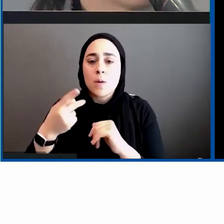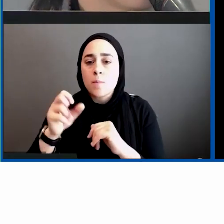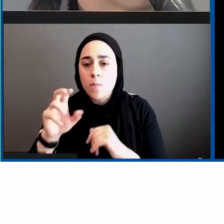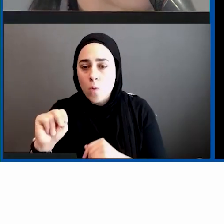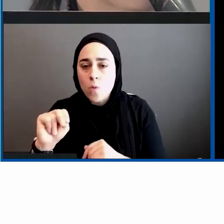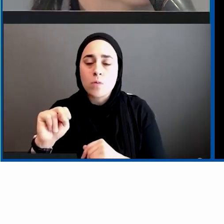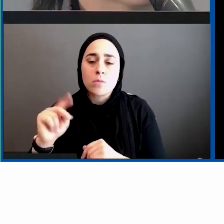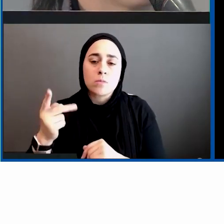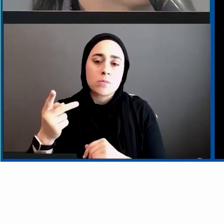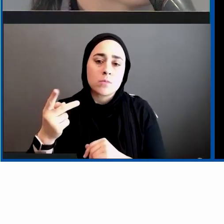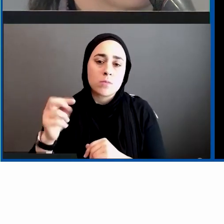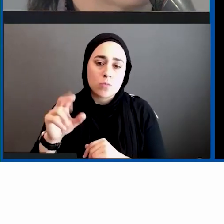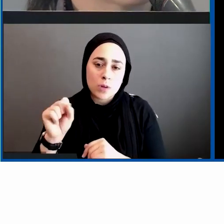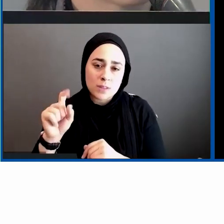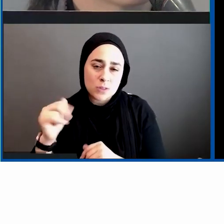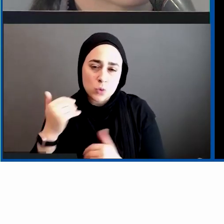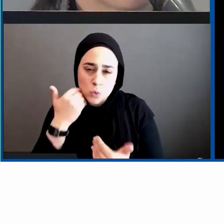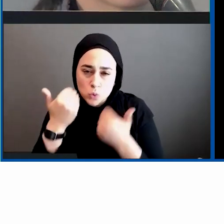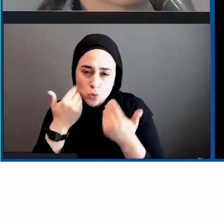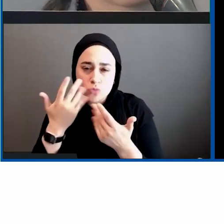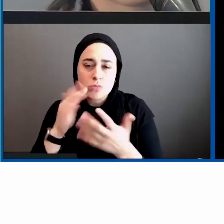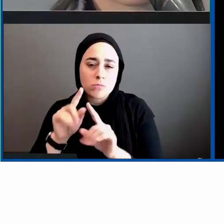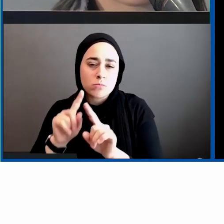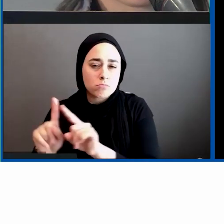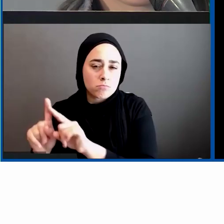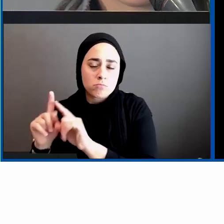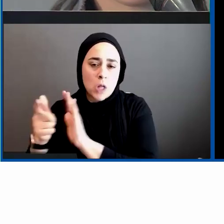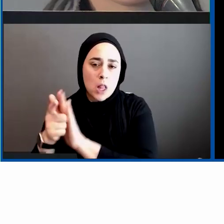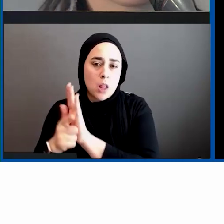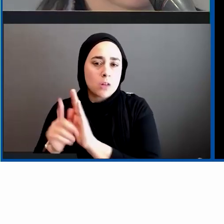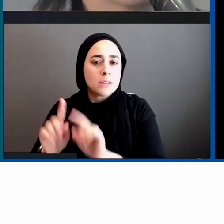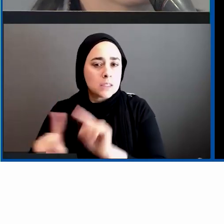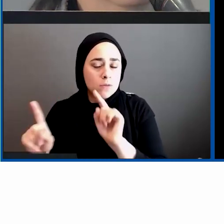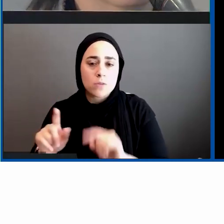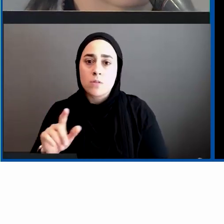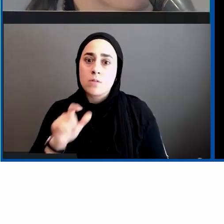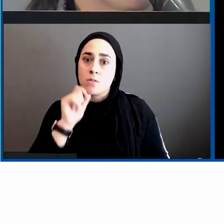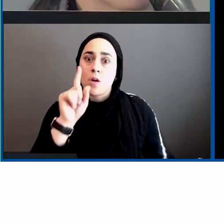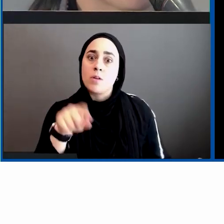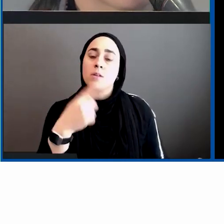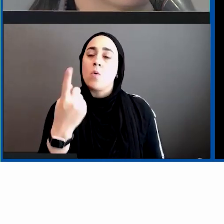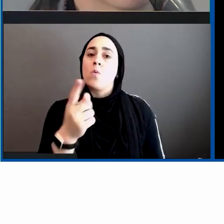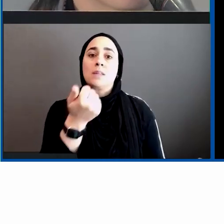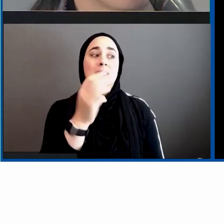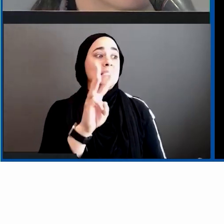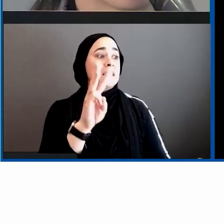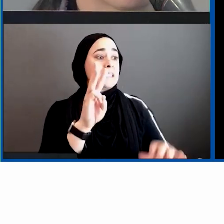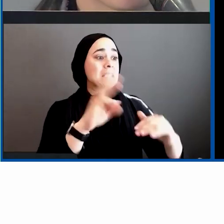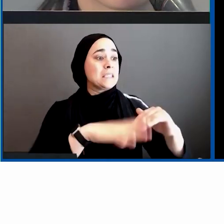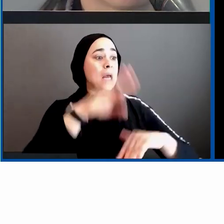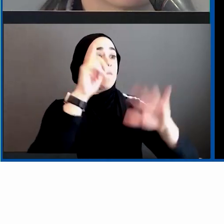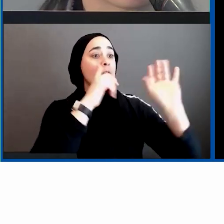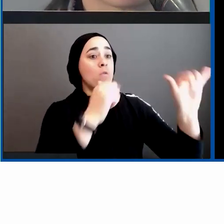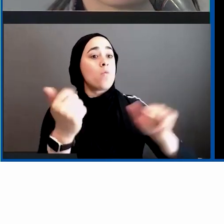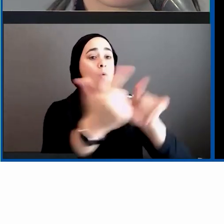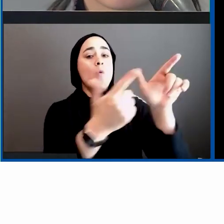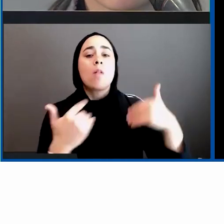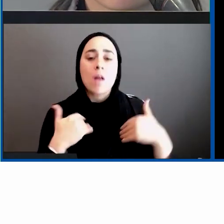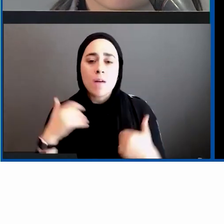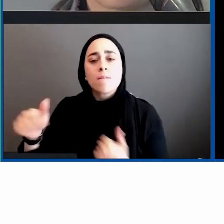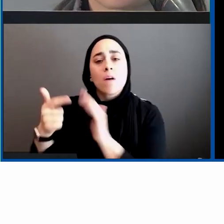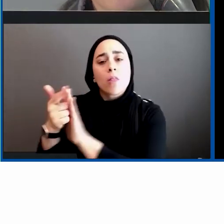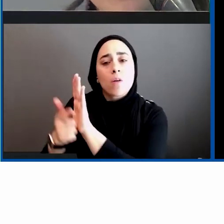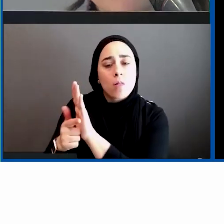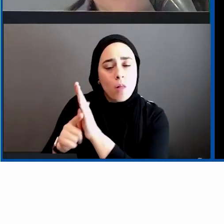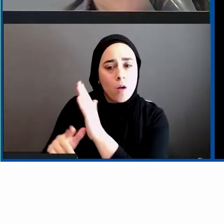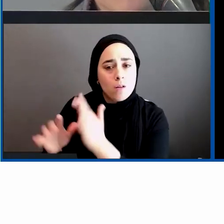still impact. So it's not kind of 16 and up is a free-for-all. There's still other laws in place that will kick